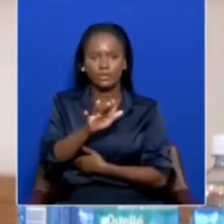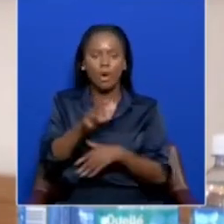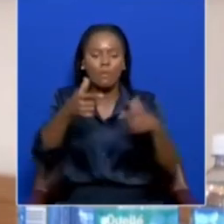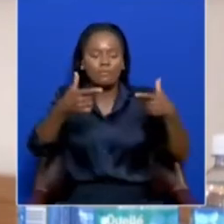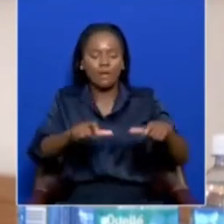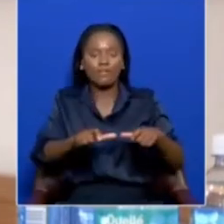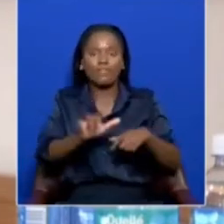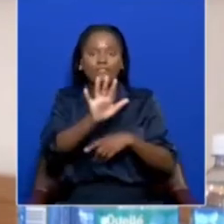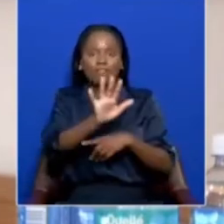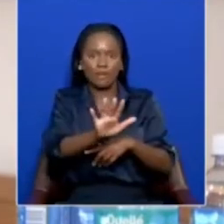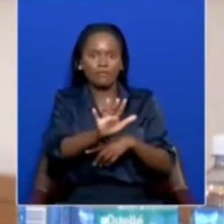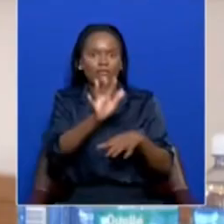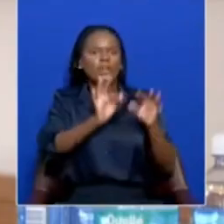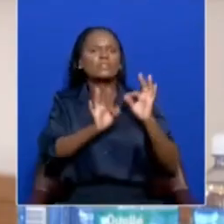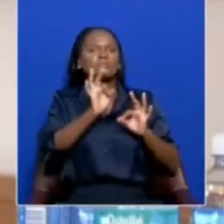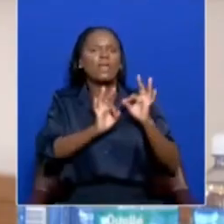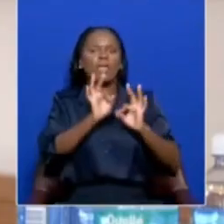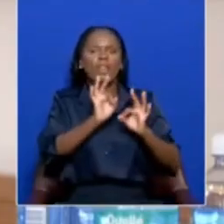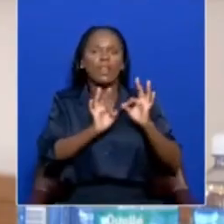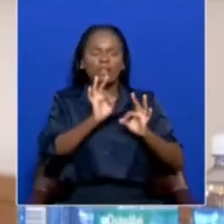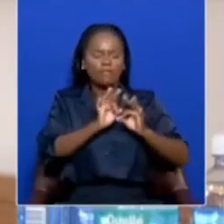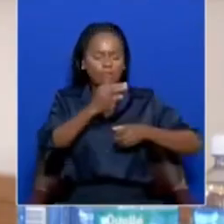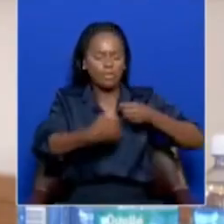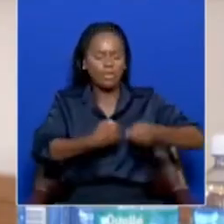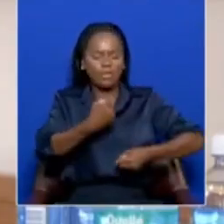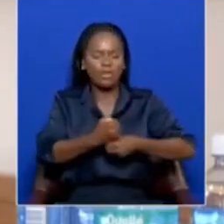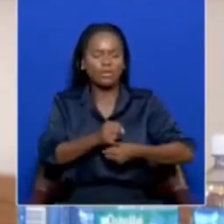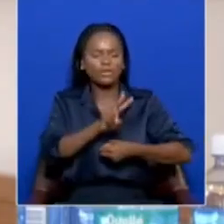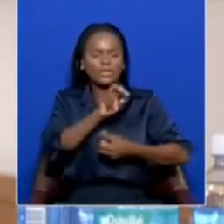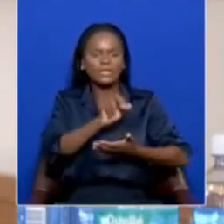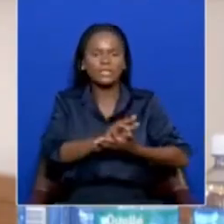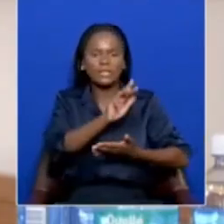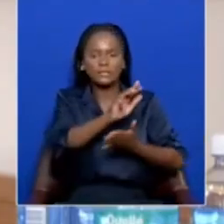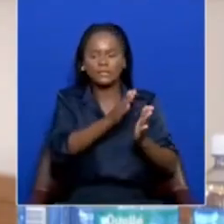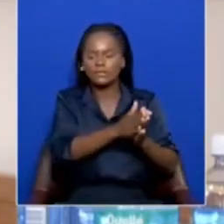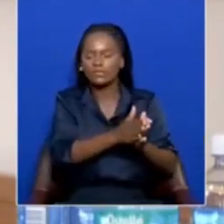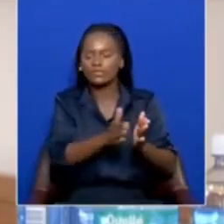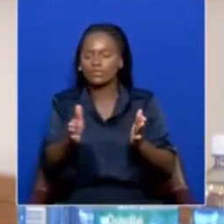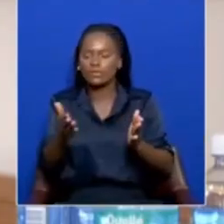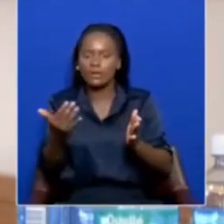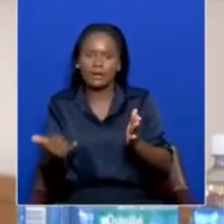2019. Would you care to read that statement into the record, please?